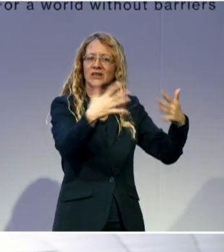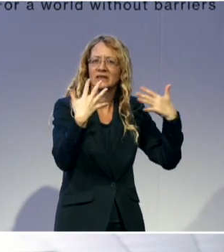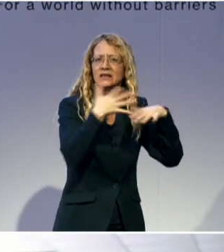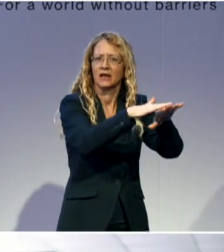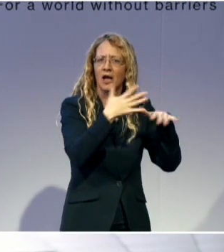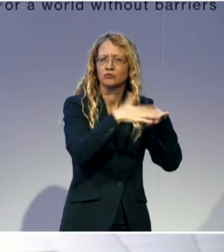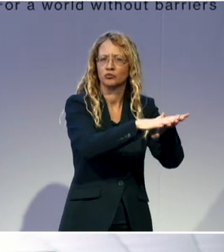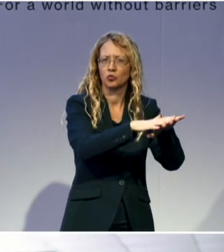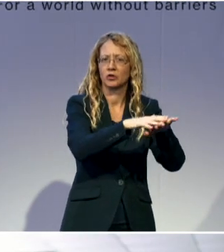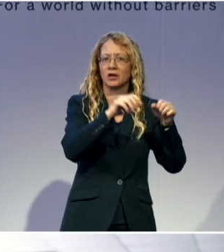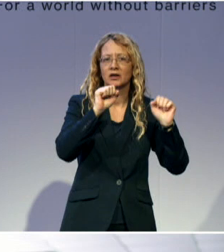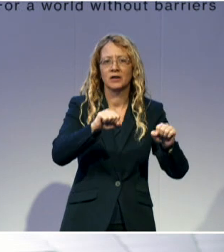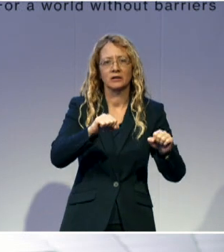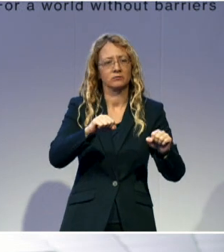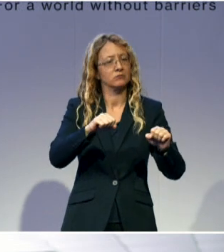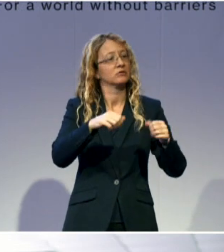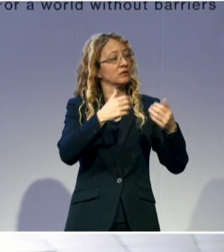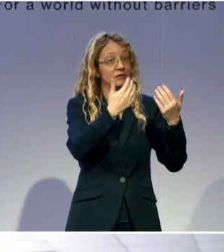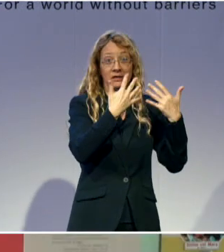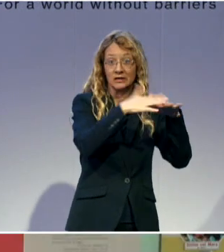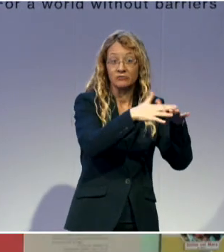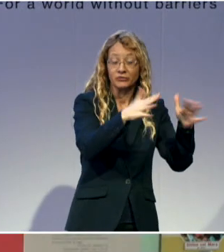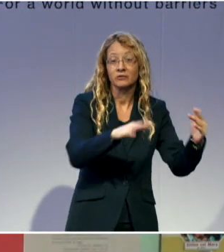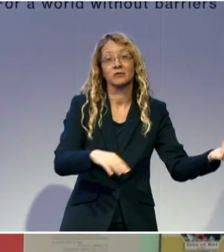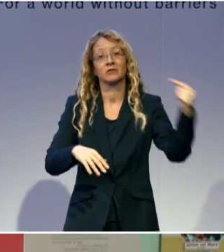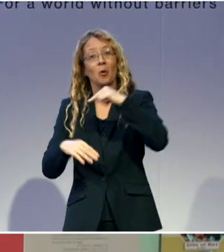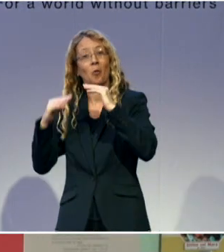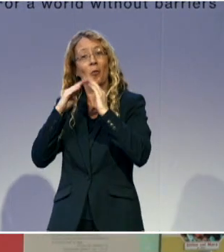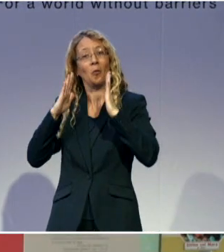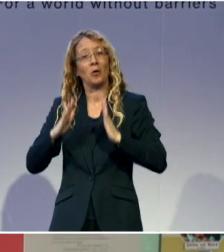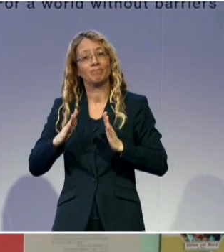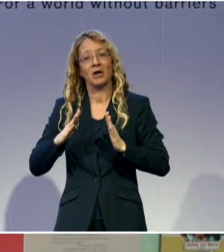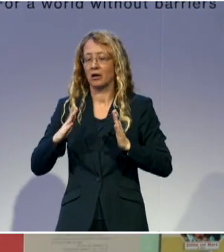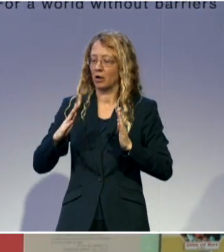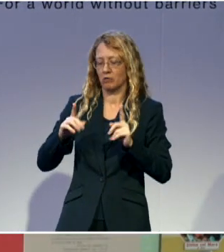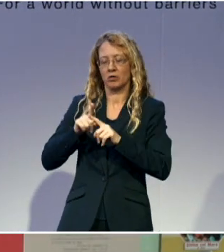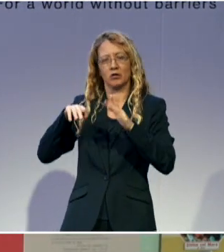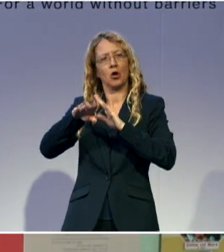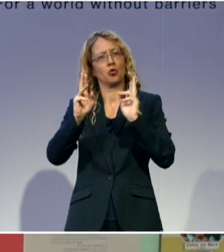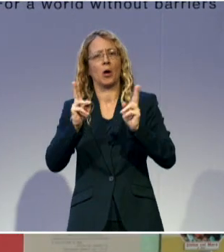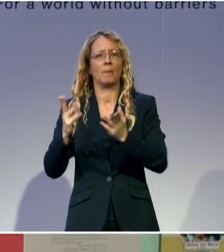their families while receiving mainstream education in schools.